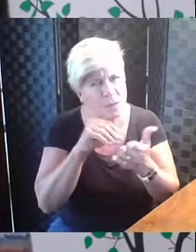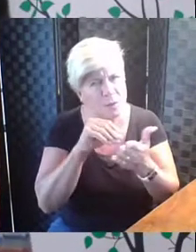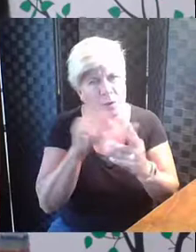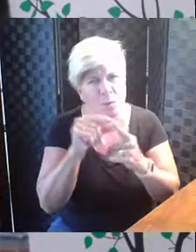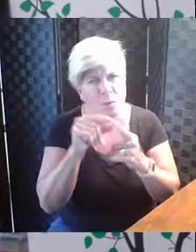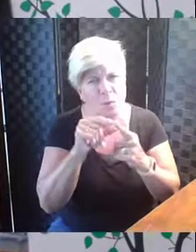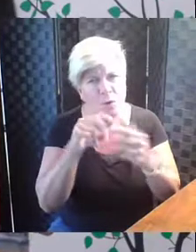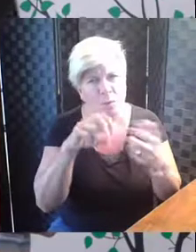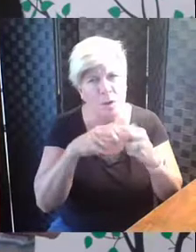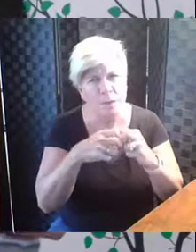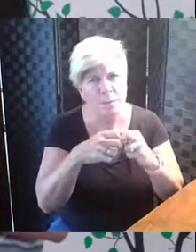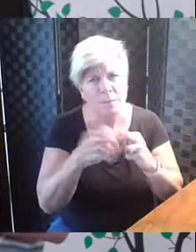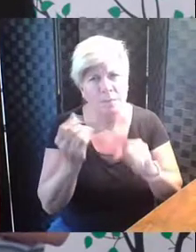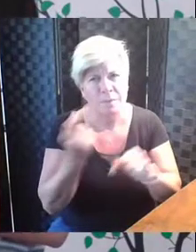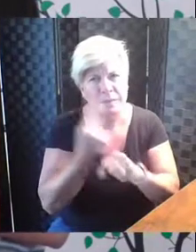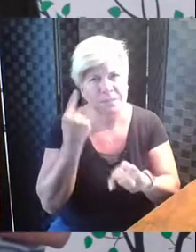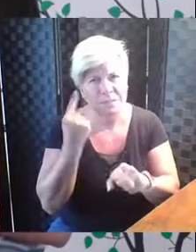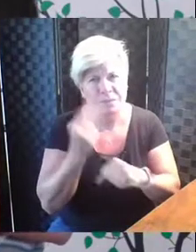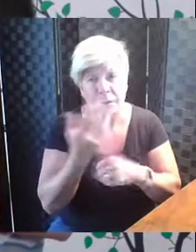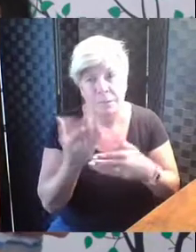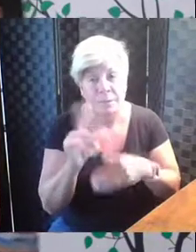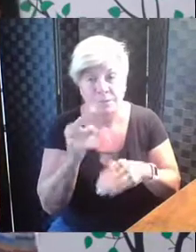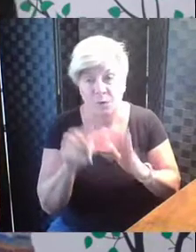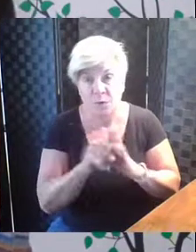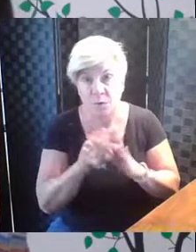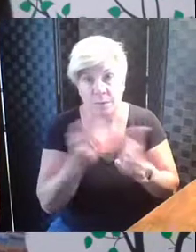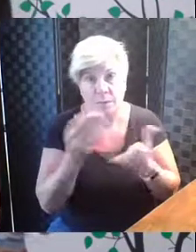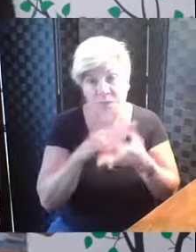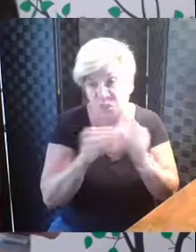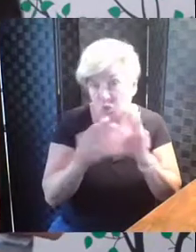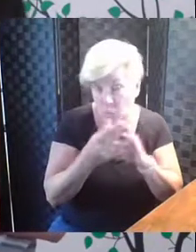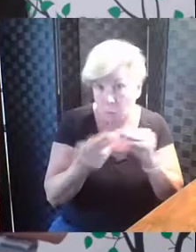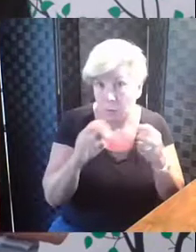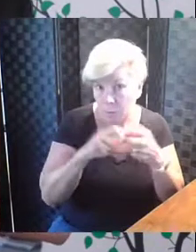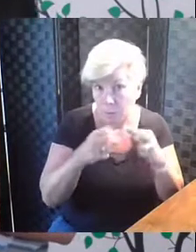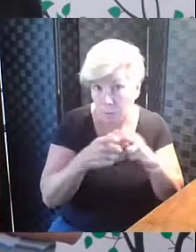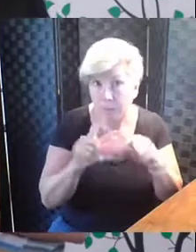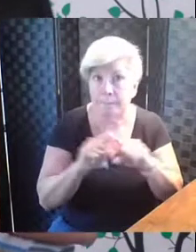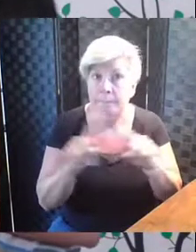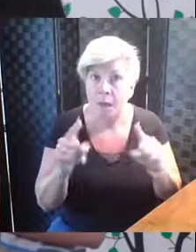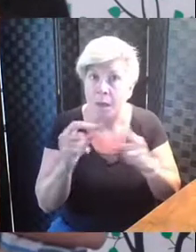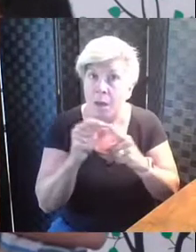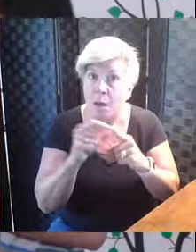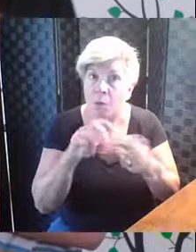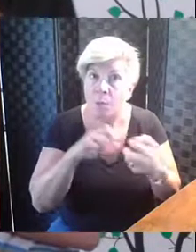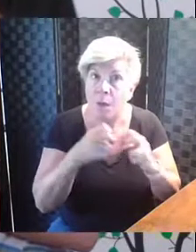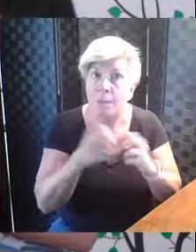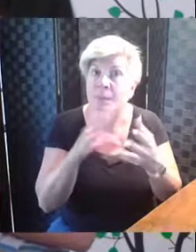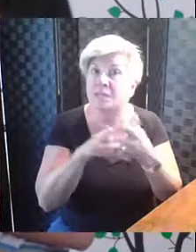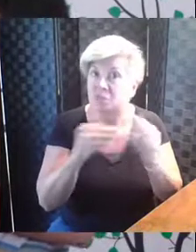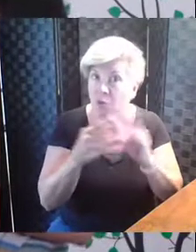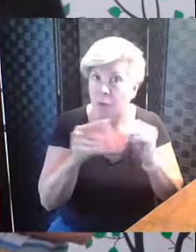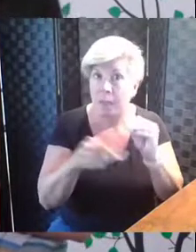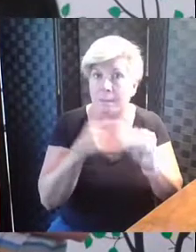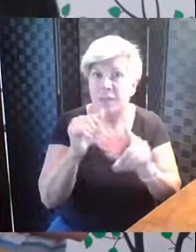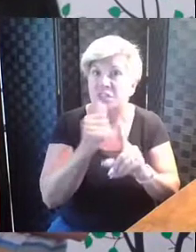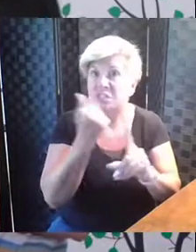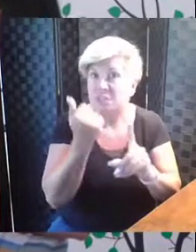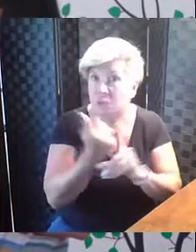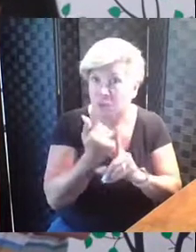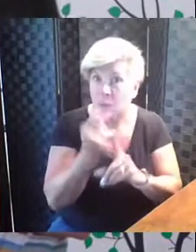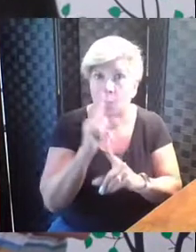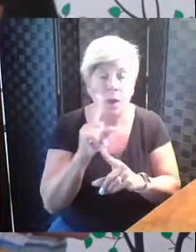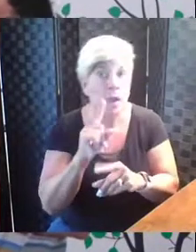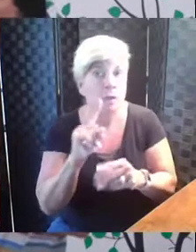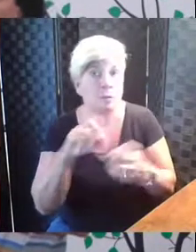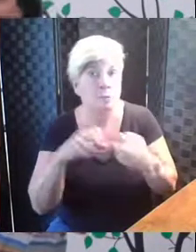grade and even first grade, and you may have called them story problems, but a word problem is just a story about a